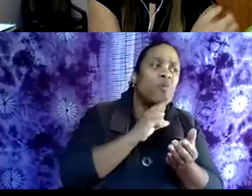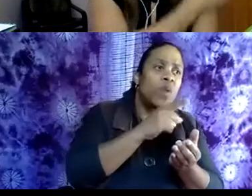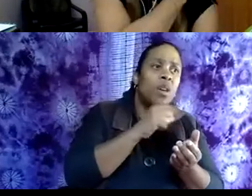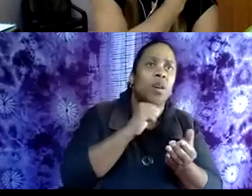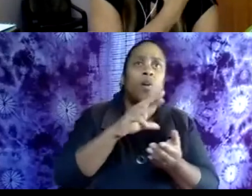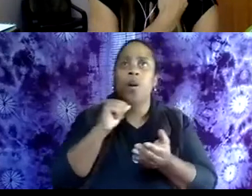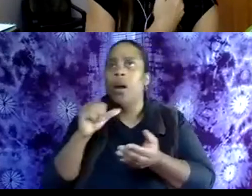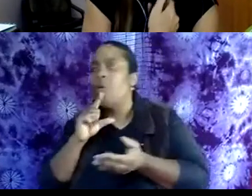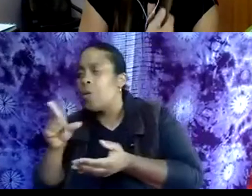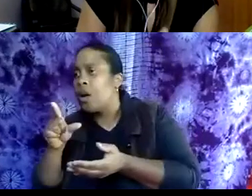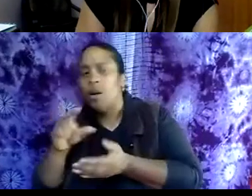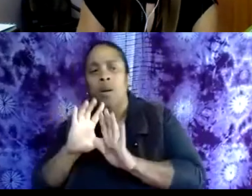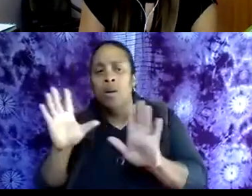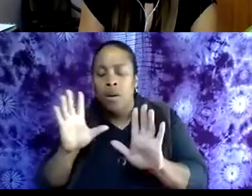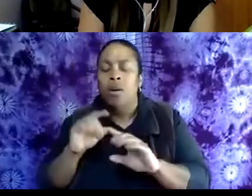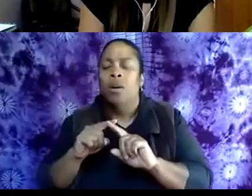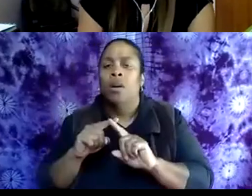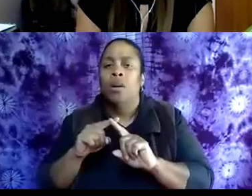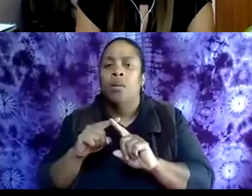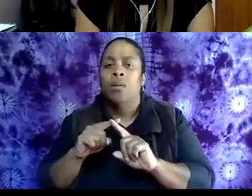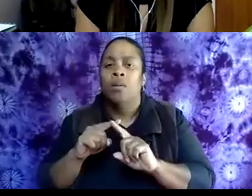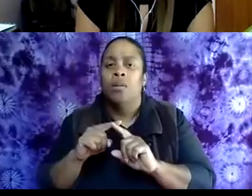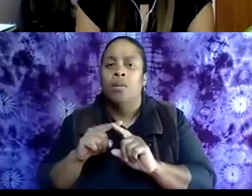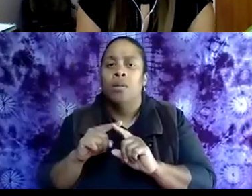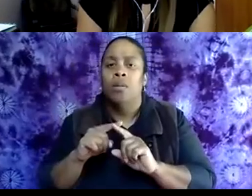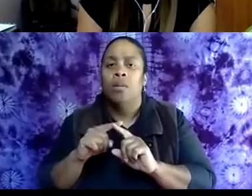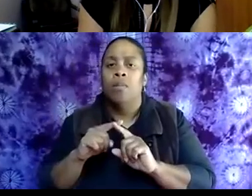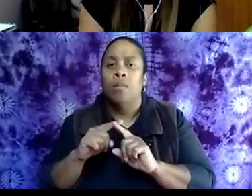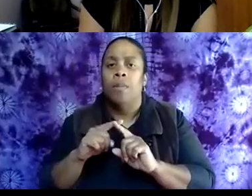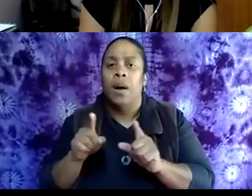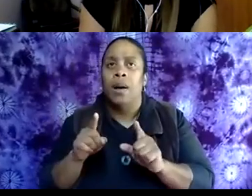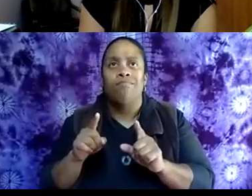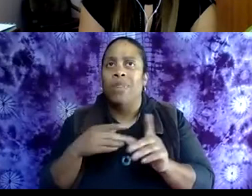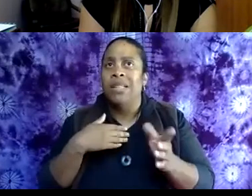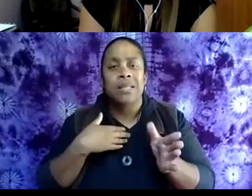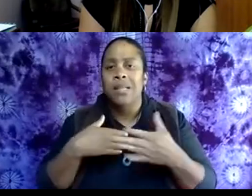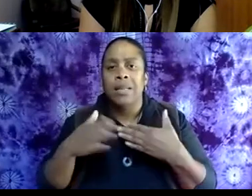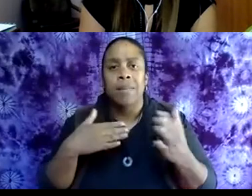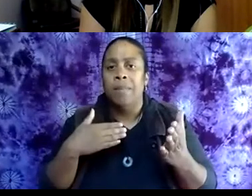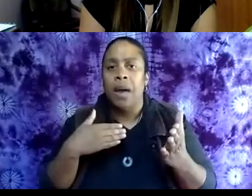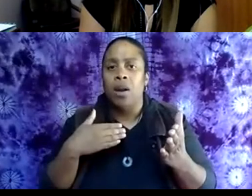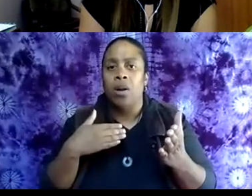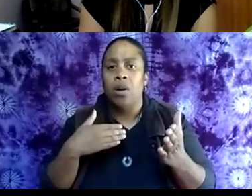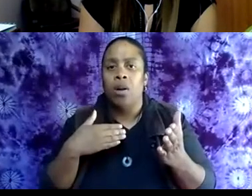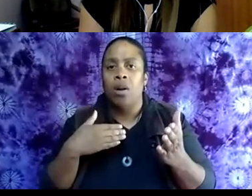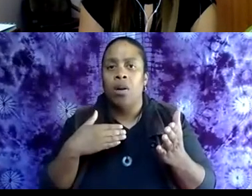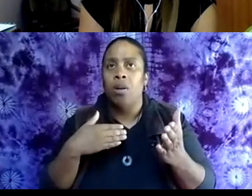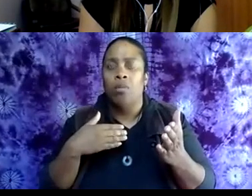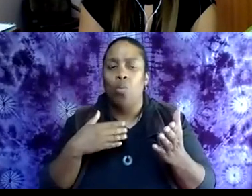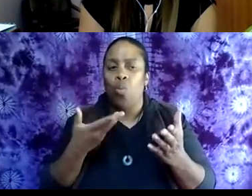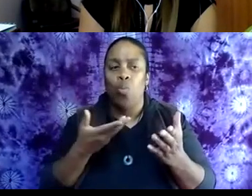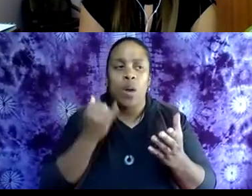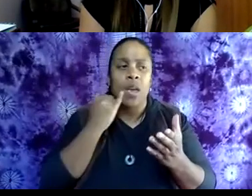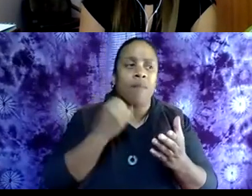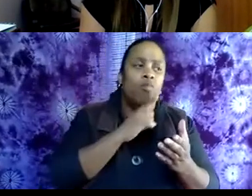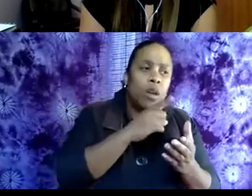can answer definitively. And it doesn't really matter what the definitive answer is,